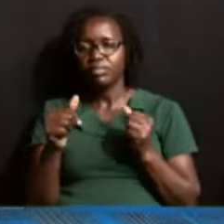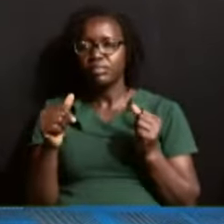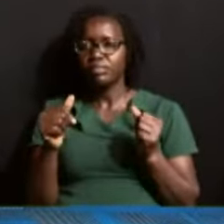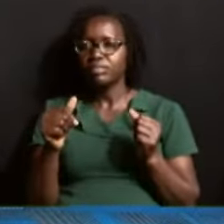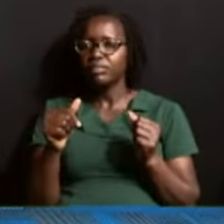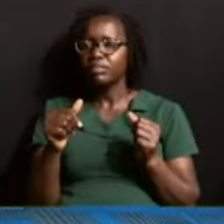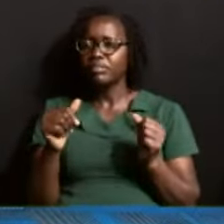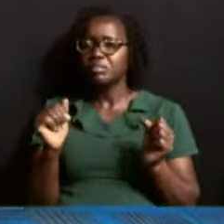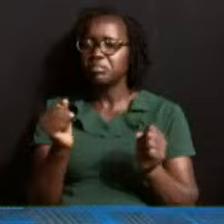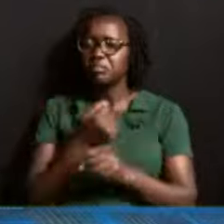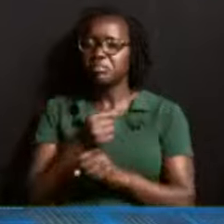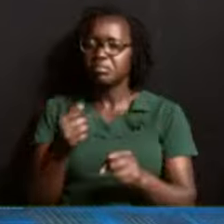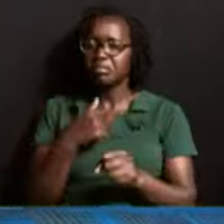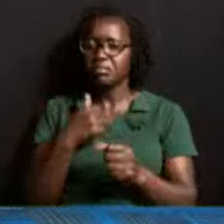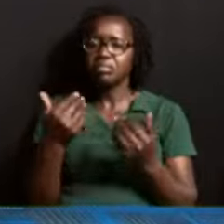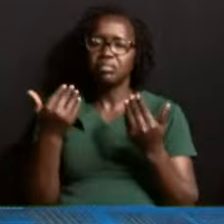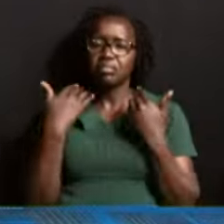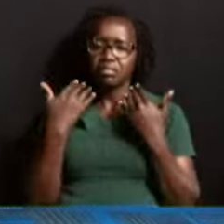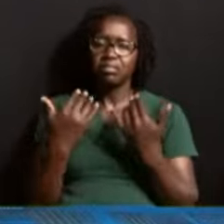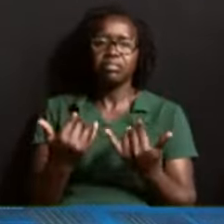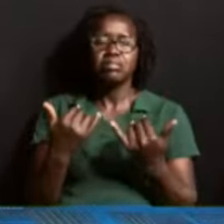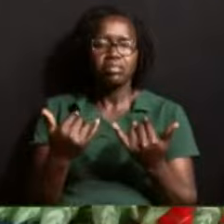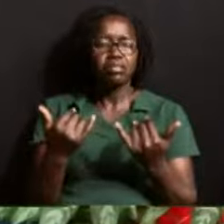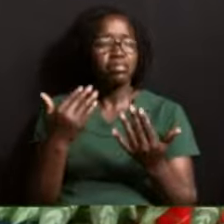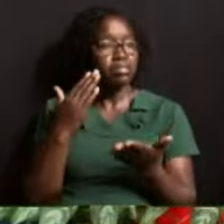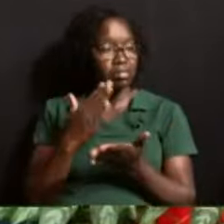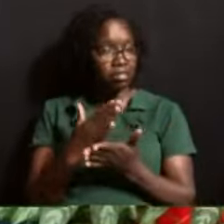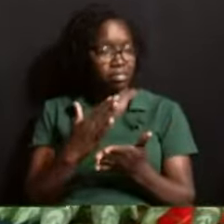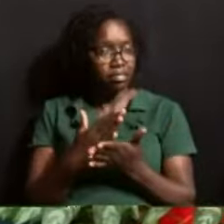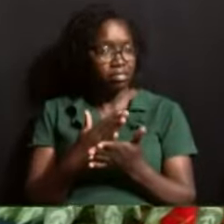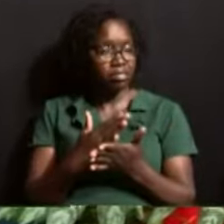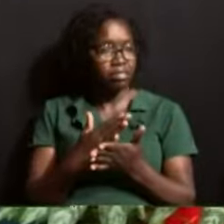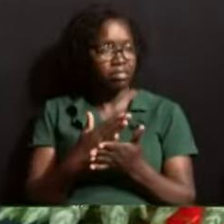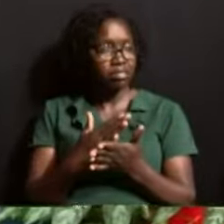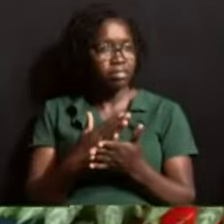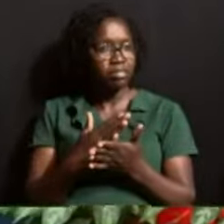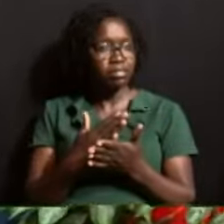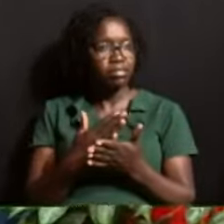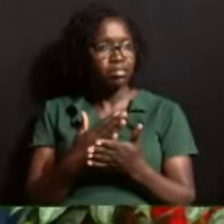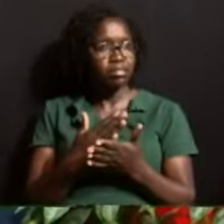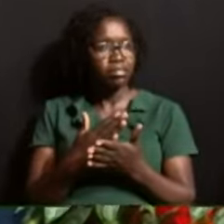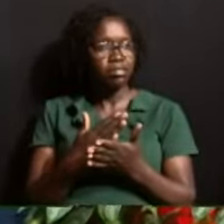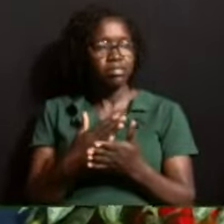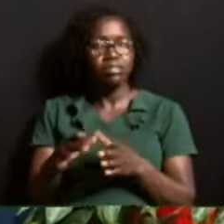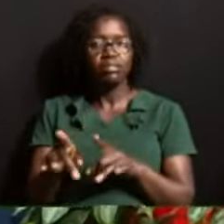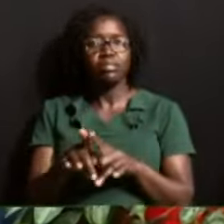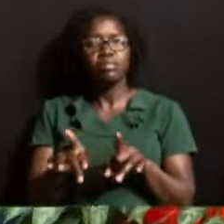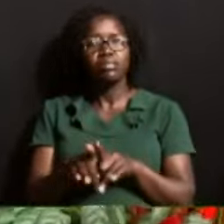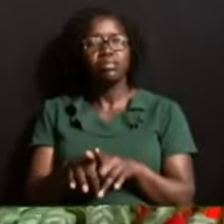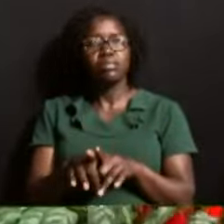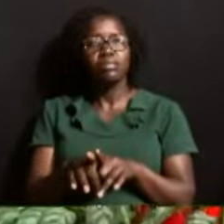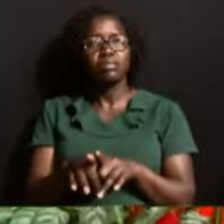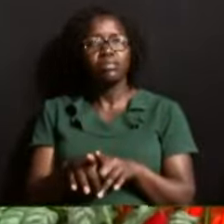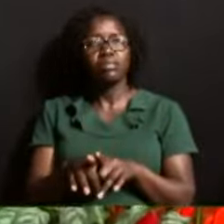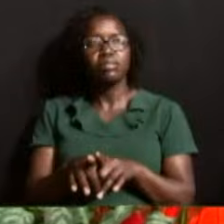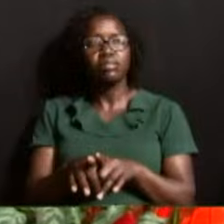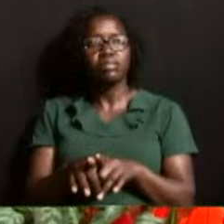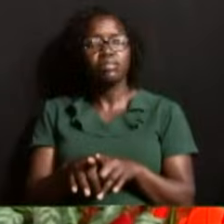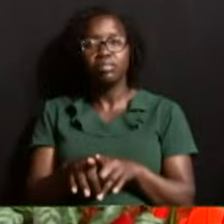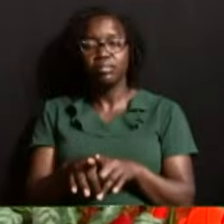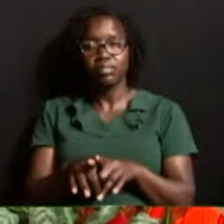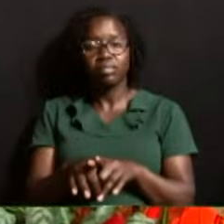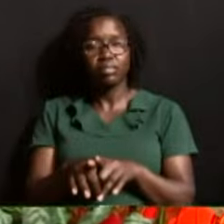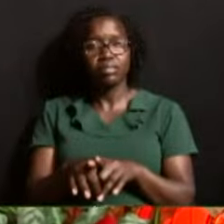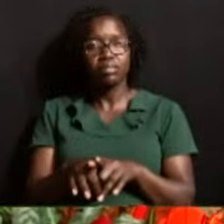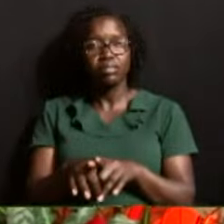sleep nowadays. As a matter of fact, I even drink. I'm talking about an Adventist. I